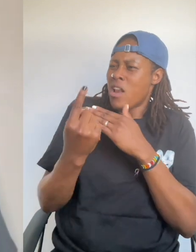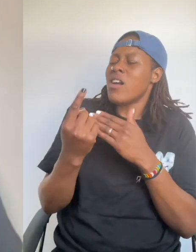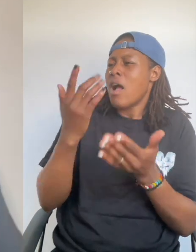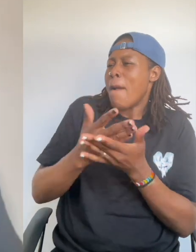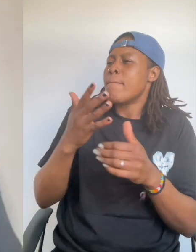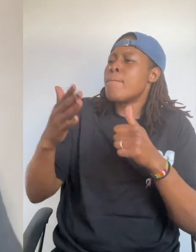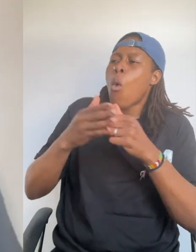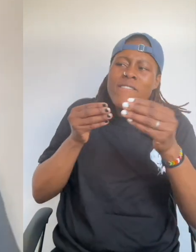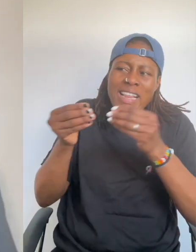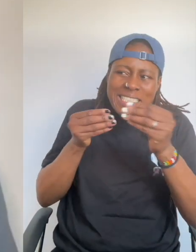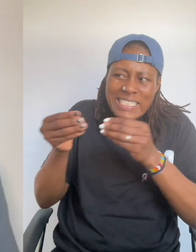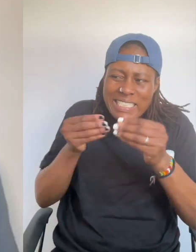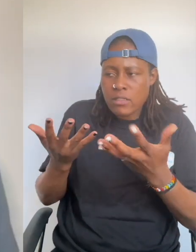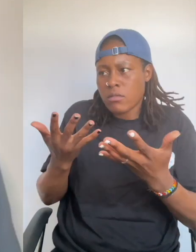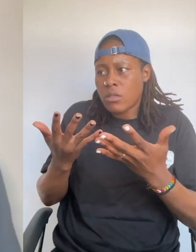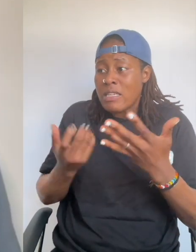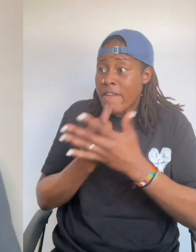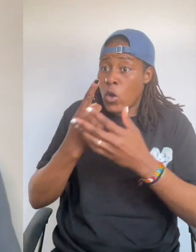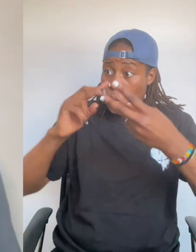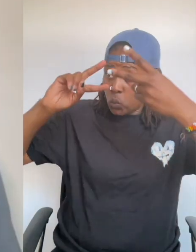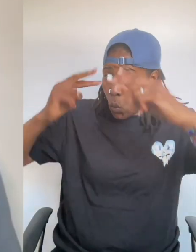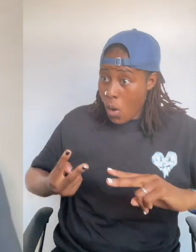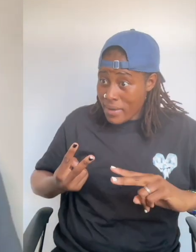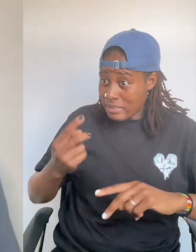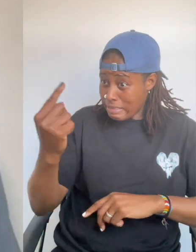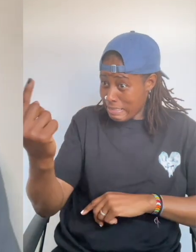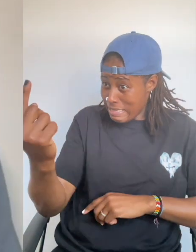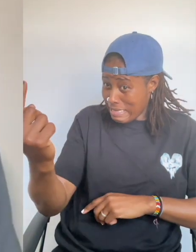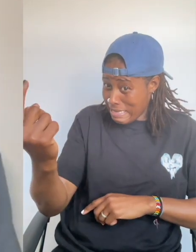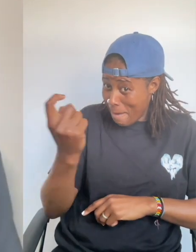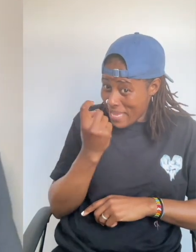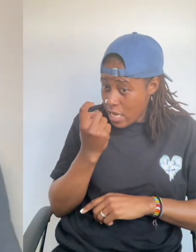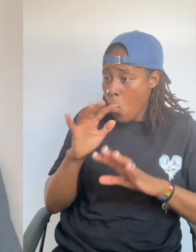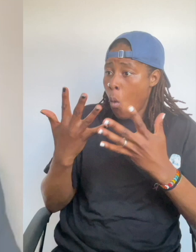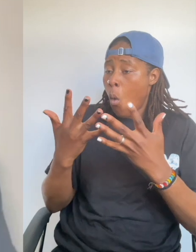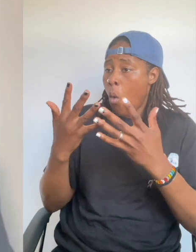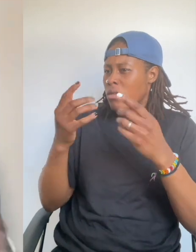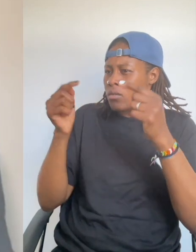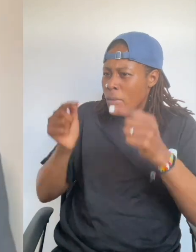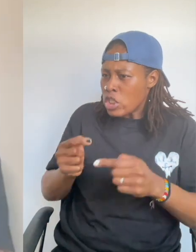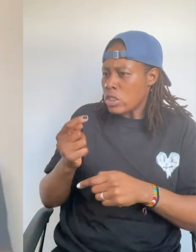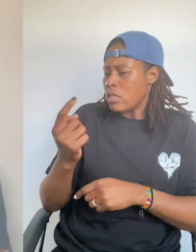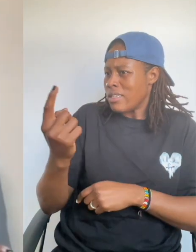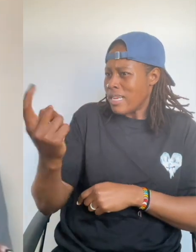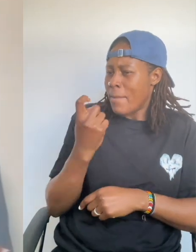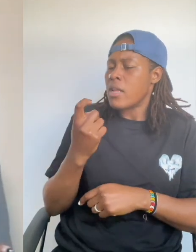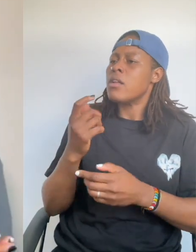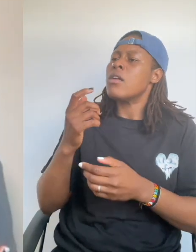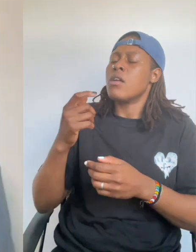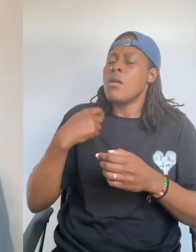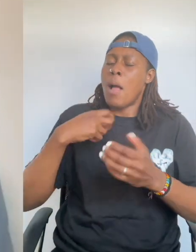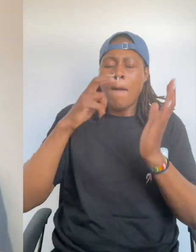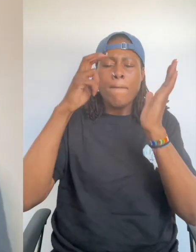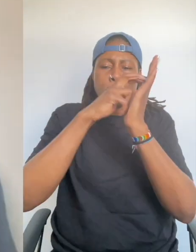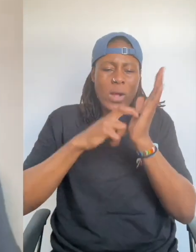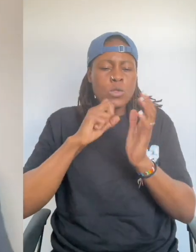bit more flexibility. So if I've got a tournament coming up or about, I will scale back on the amount of